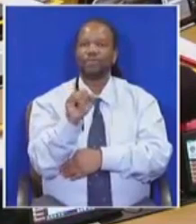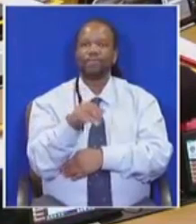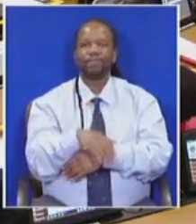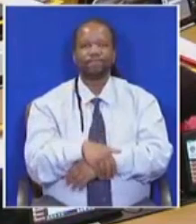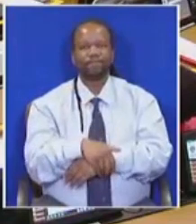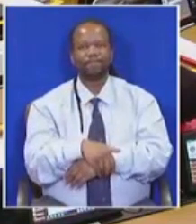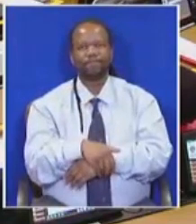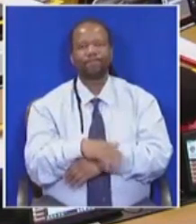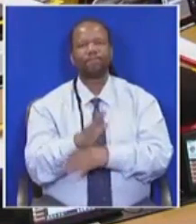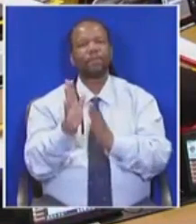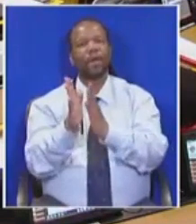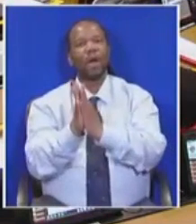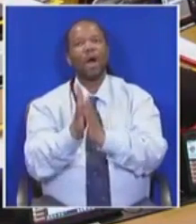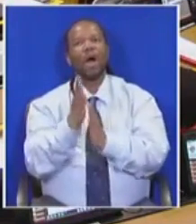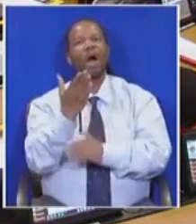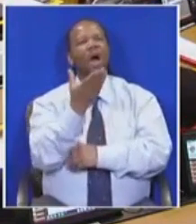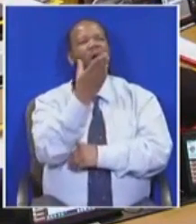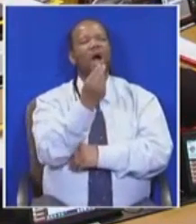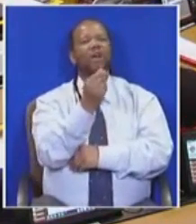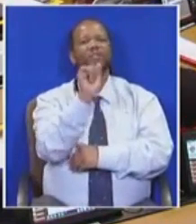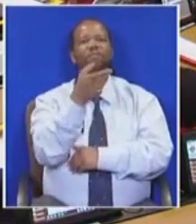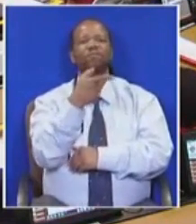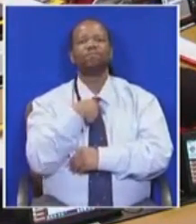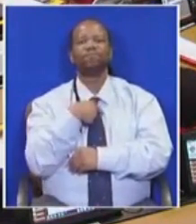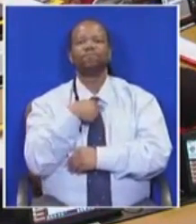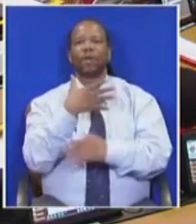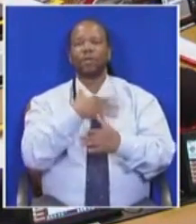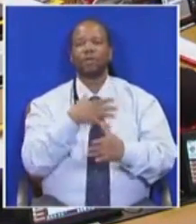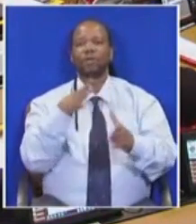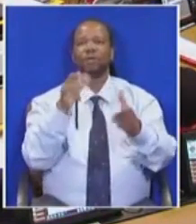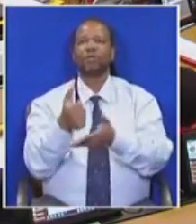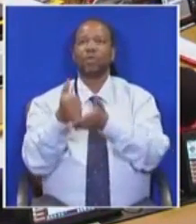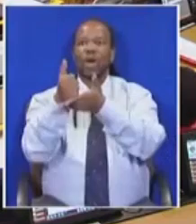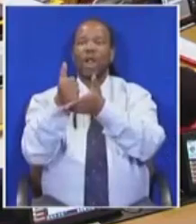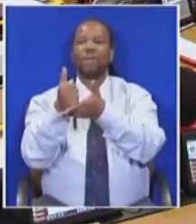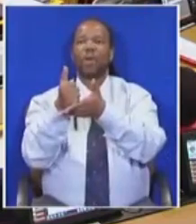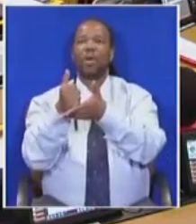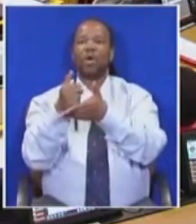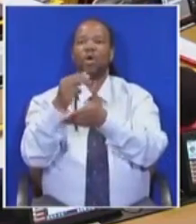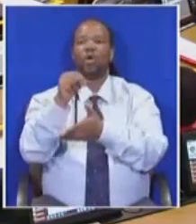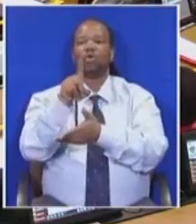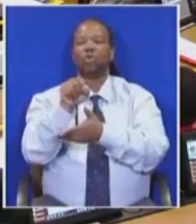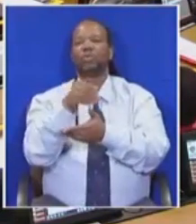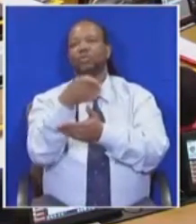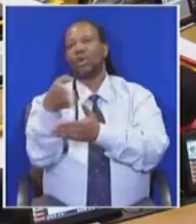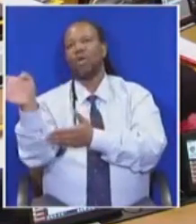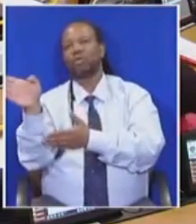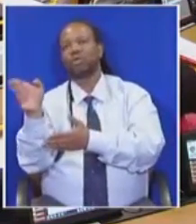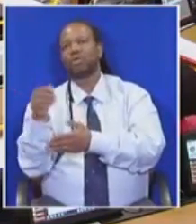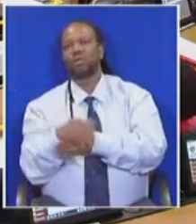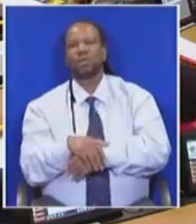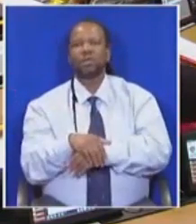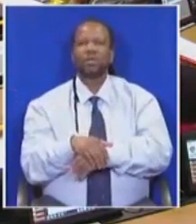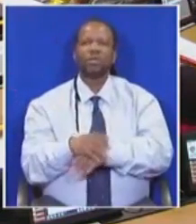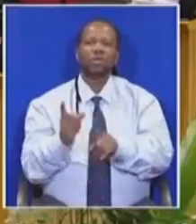the Sergeant at Arms, where's the Sergeant at Arms? Should go and assist Mr. Ndlozi to leave the House.